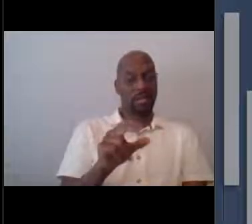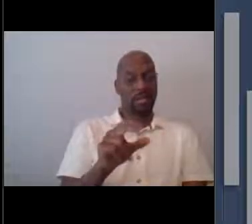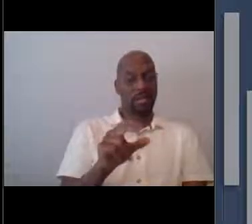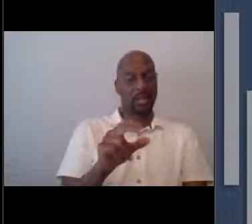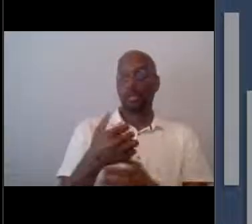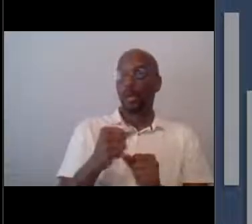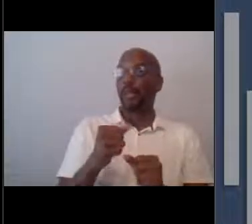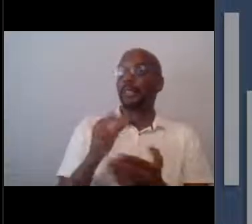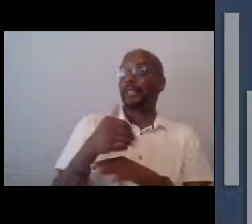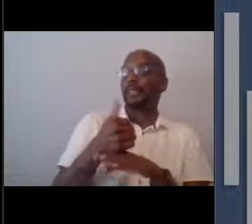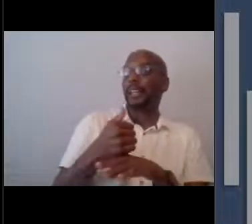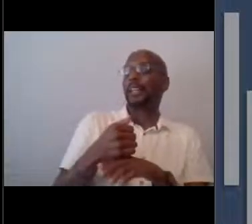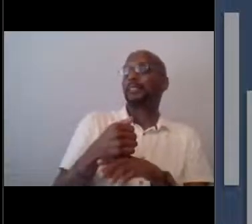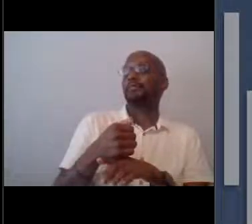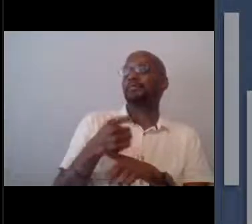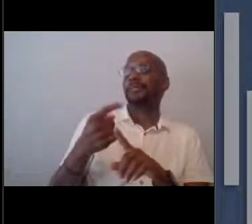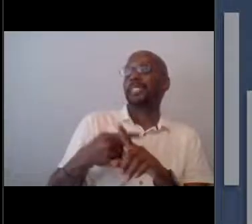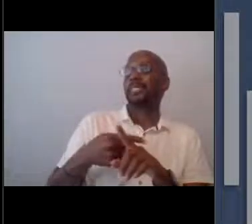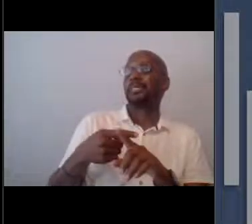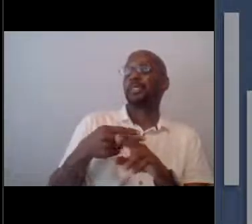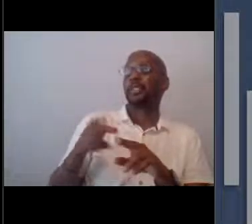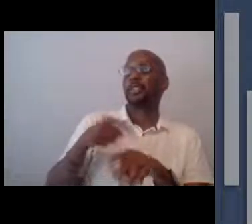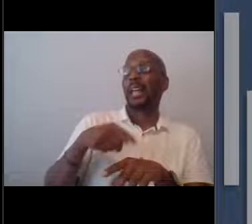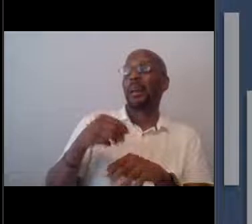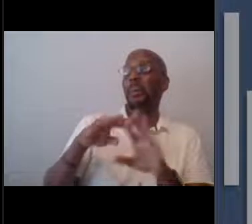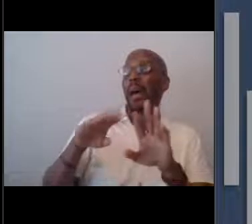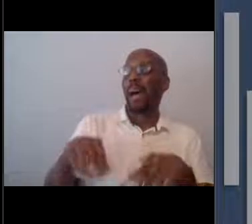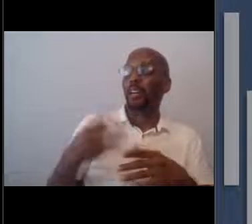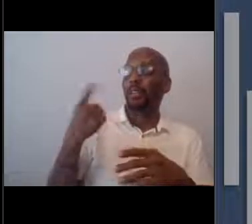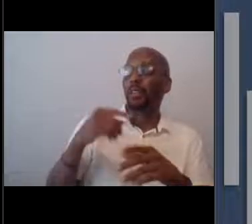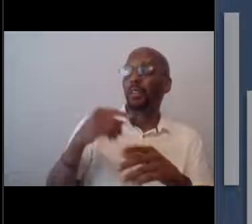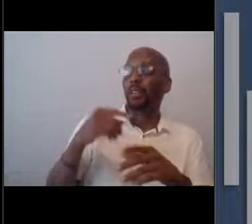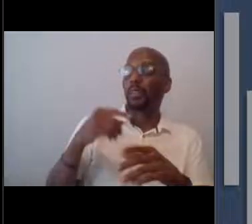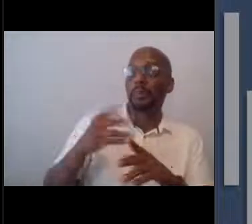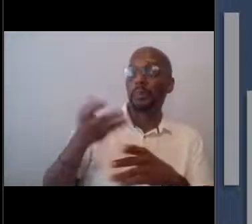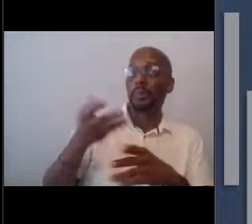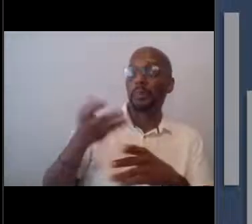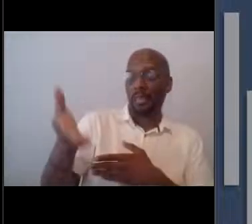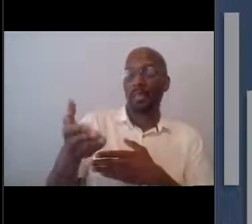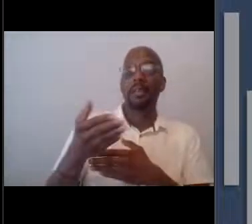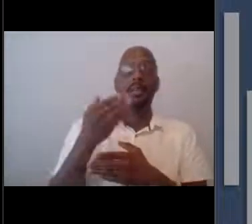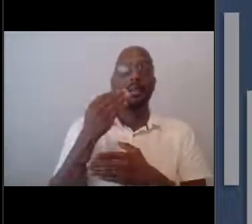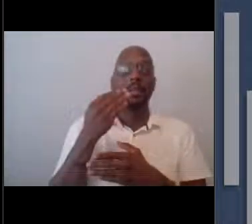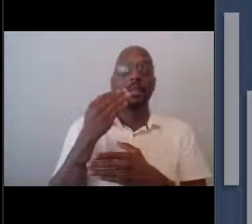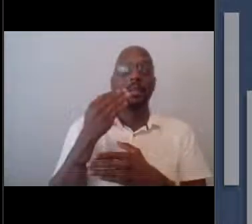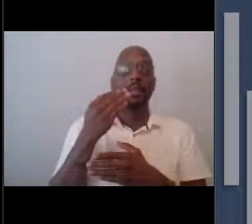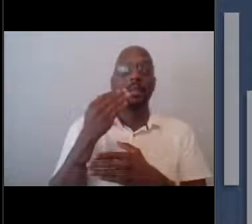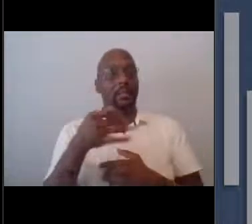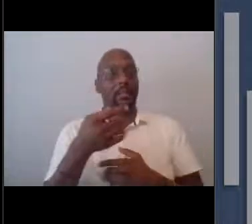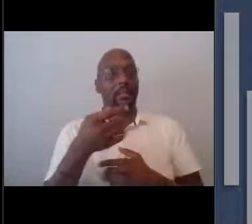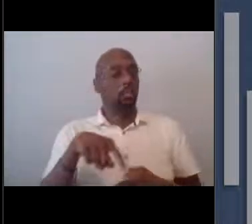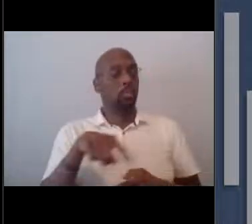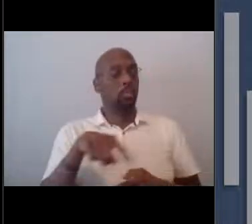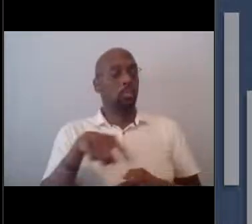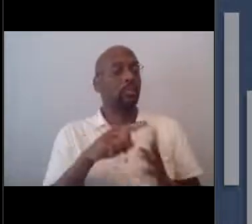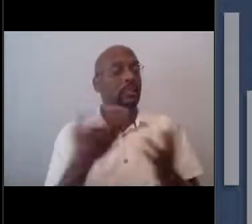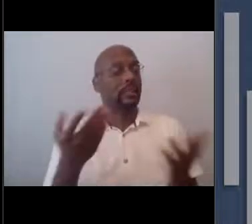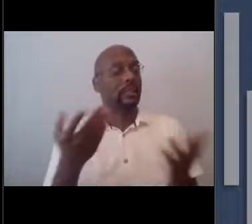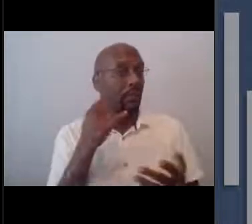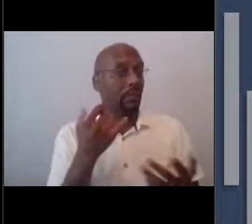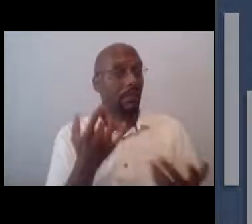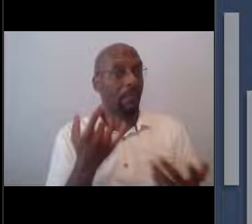of our right of way. So we have a process that we've actually started here in California. And so